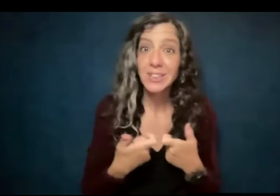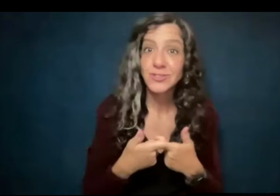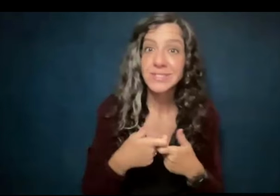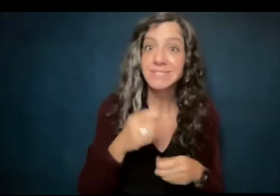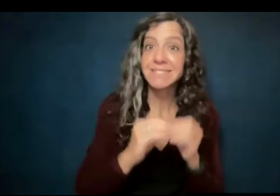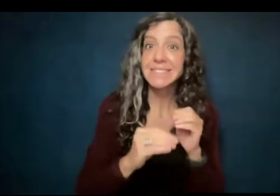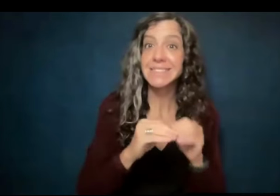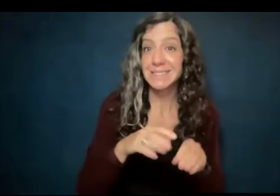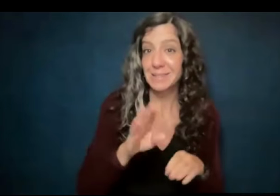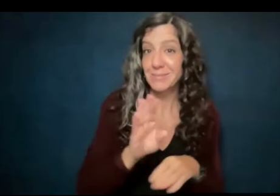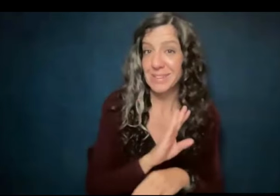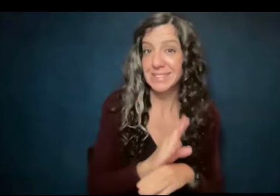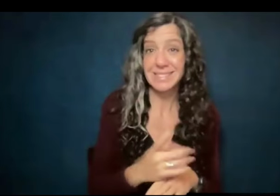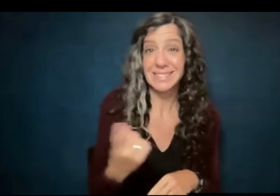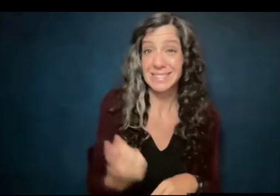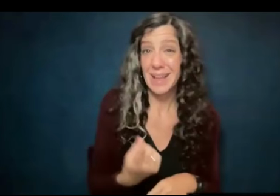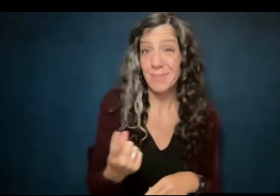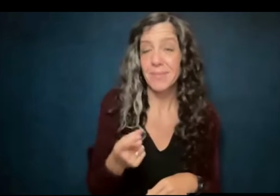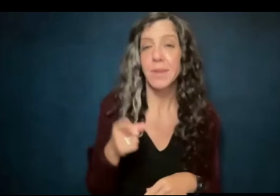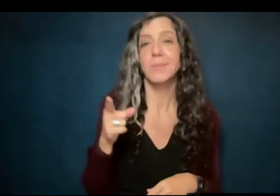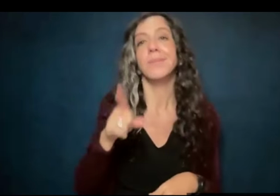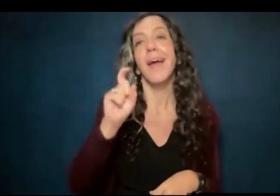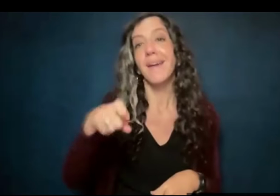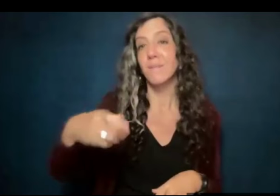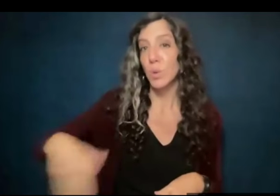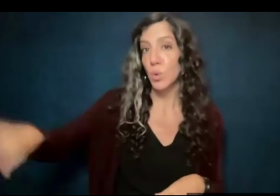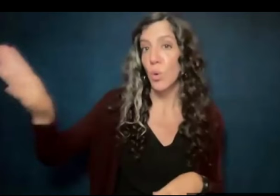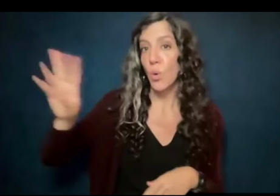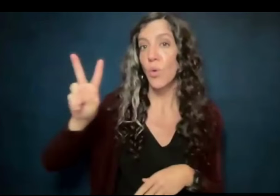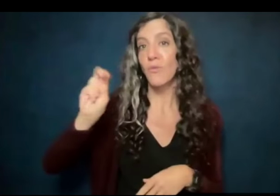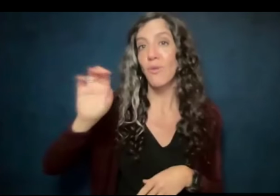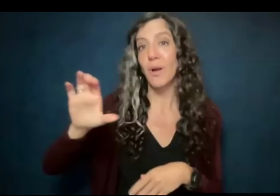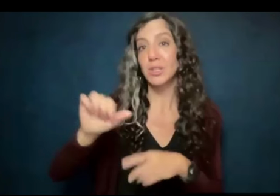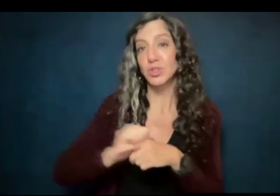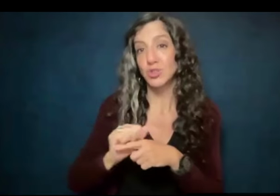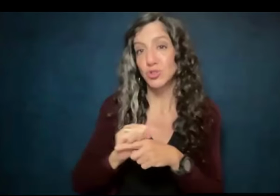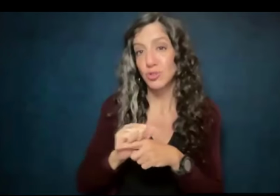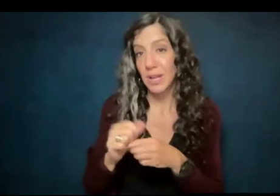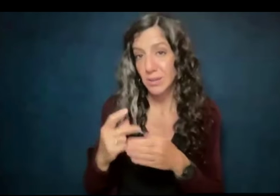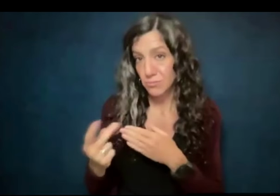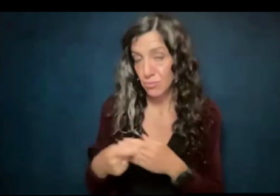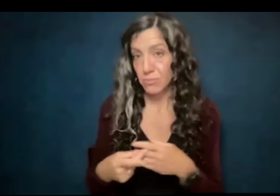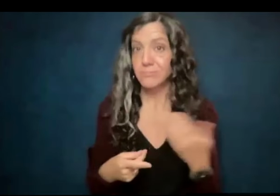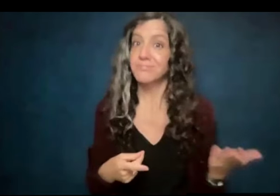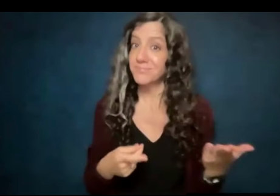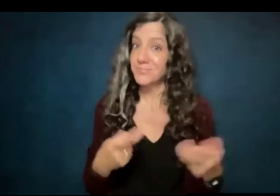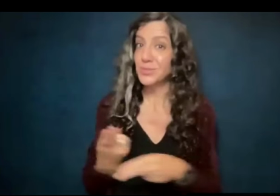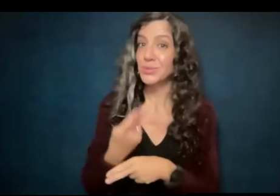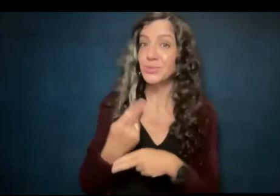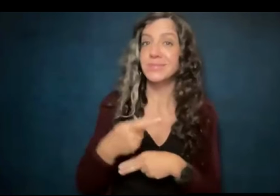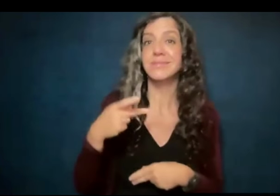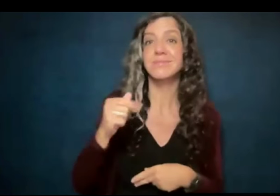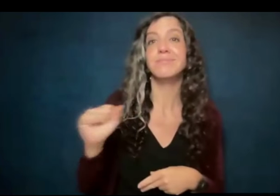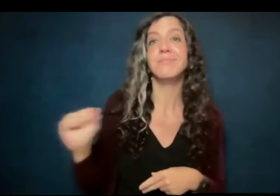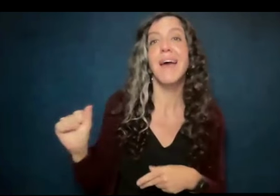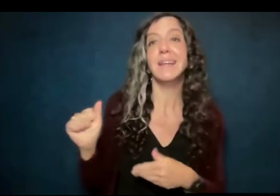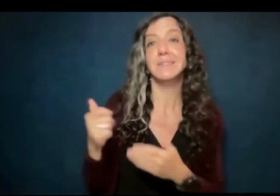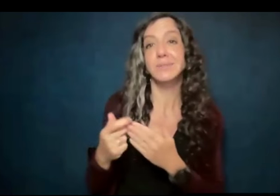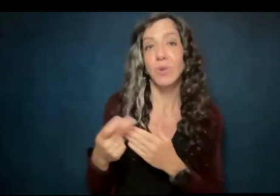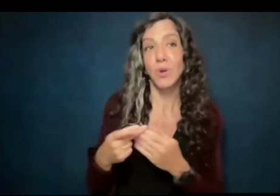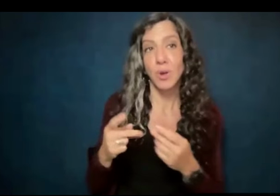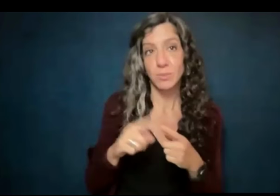kind. They would need to go to a vocational training program. They can use the PASS to fund that training